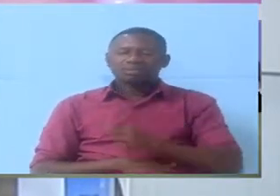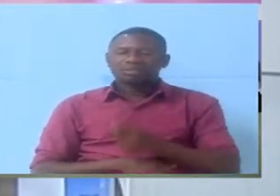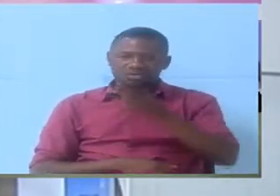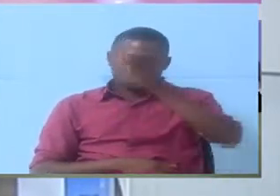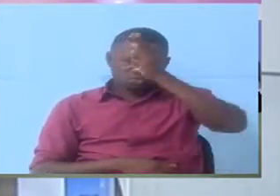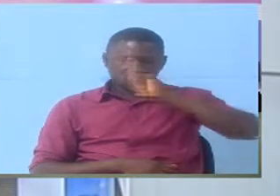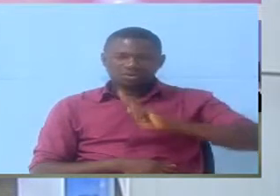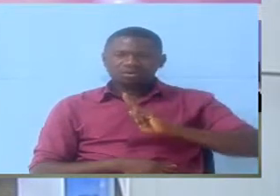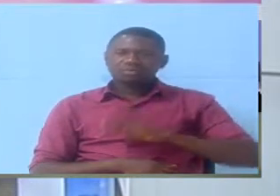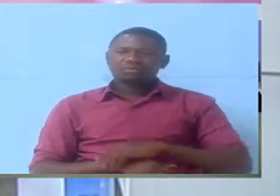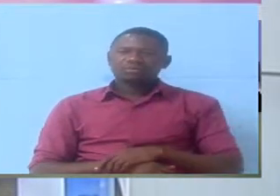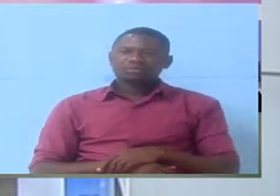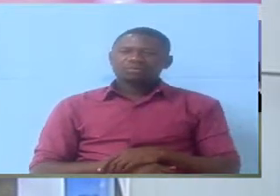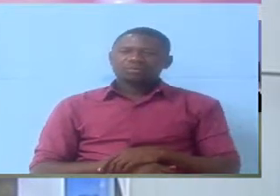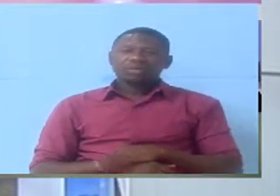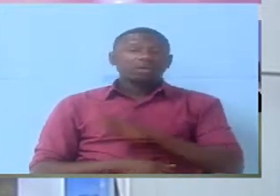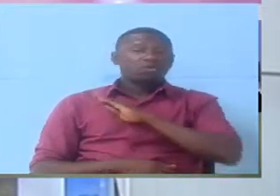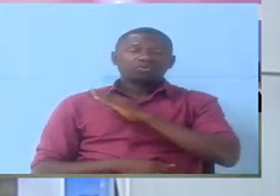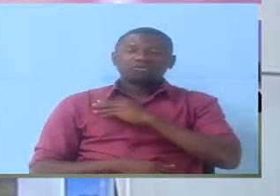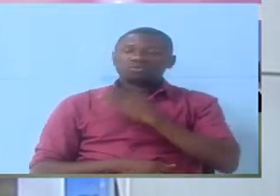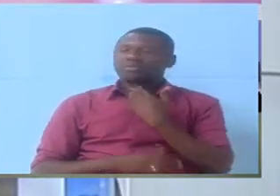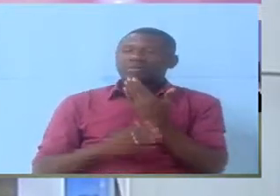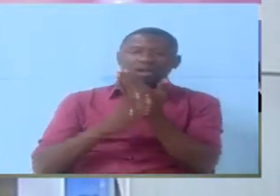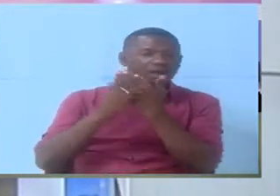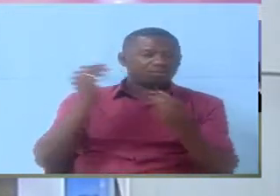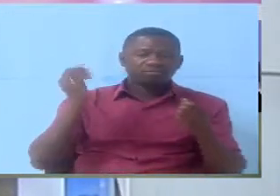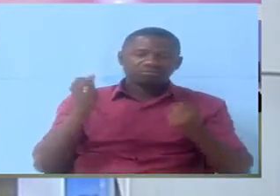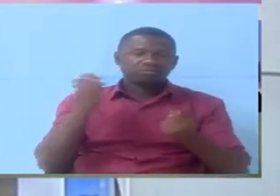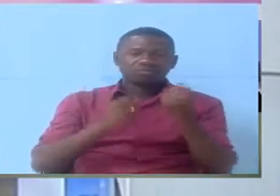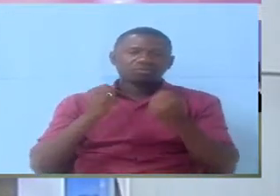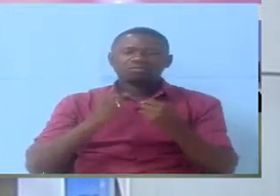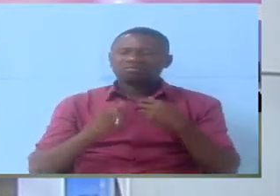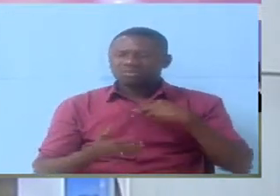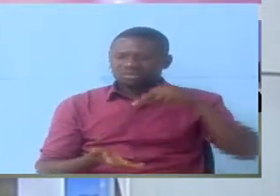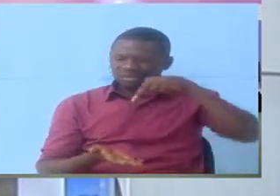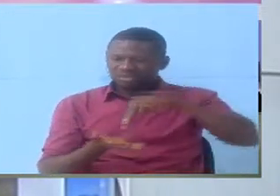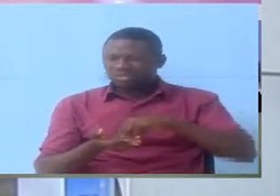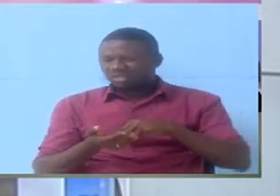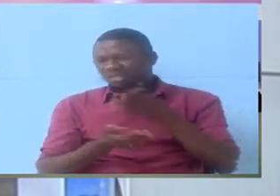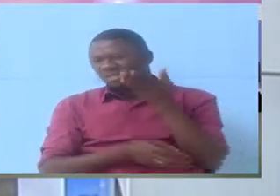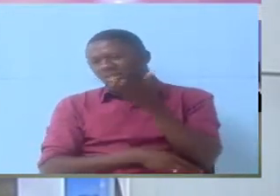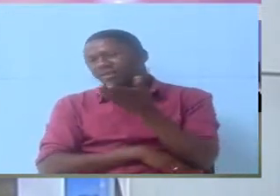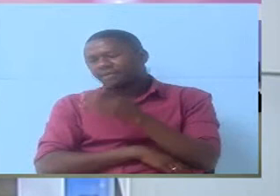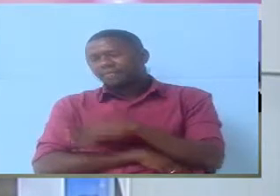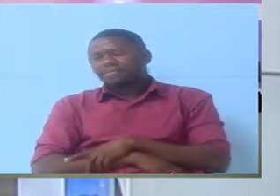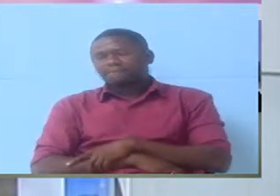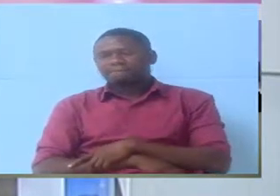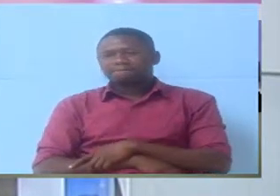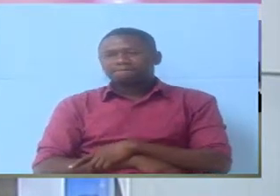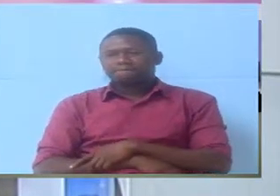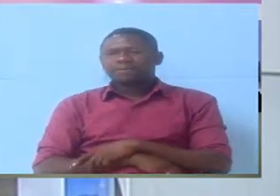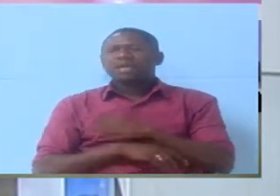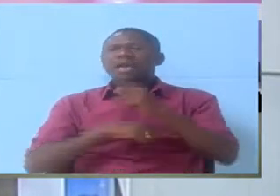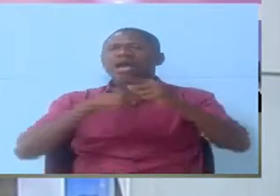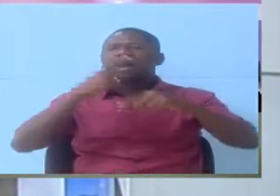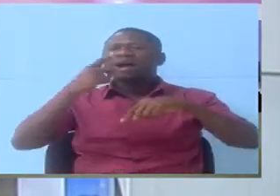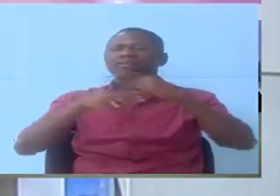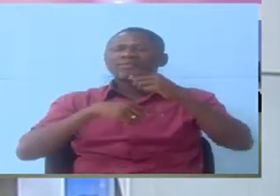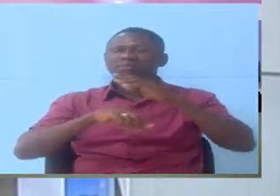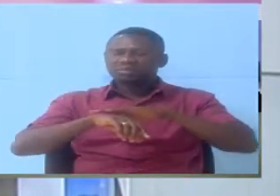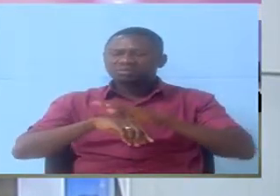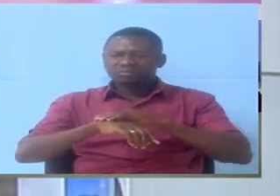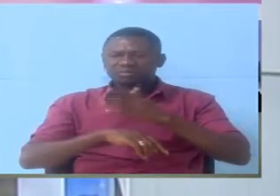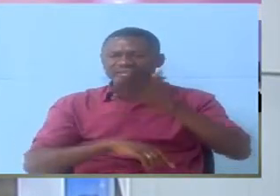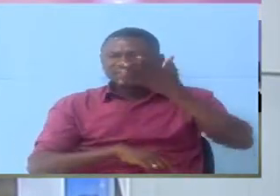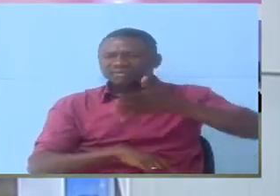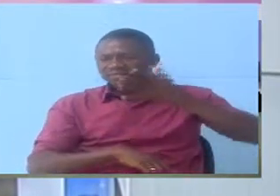come down. I was standing there. Then after 15 minutes, atata 4 minutes